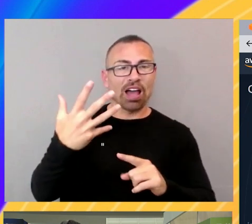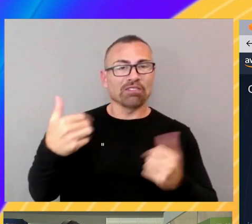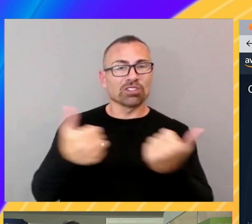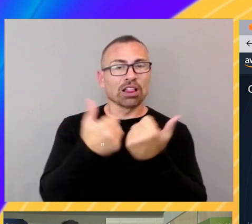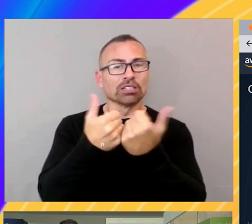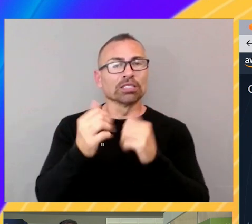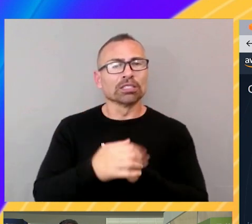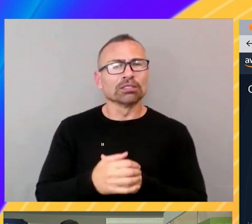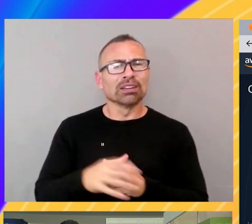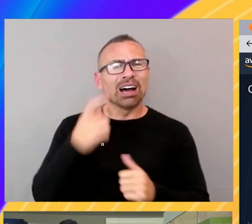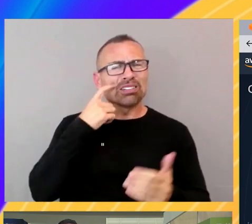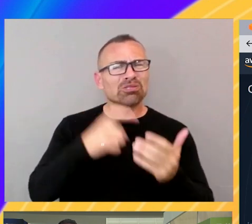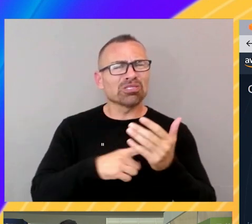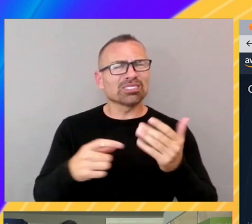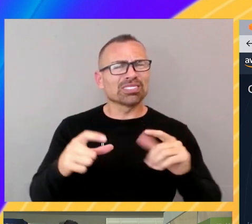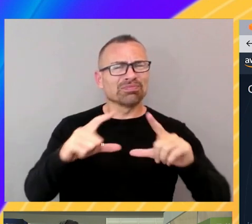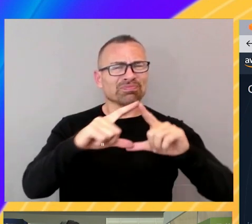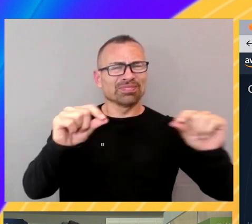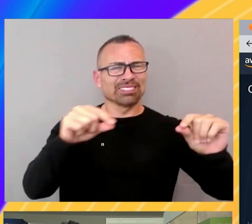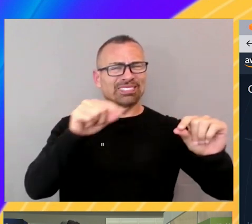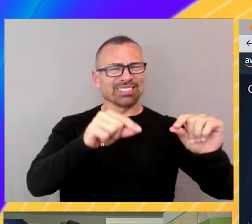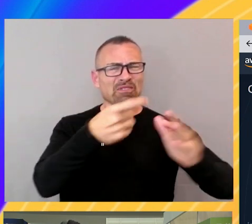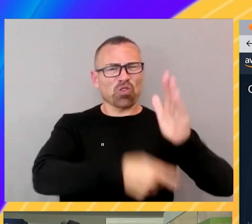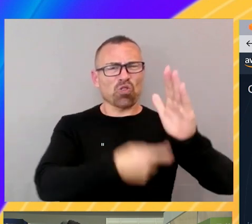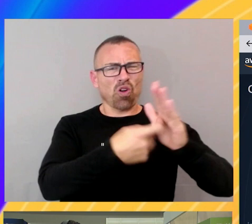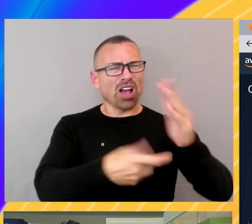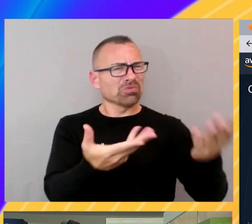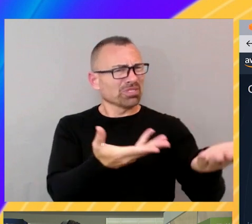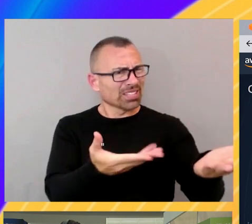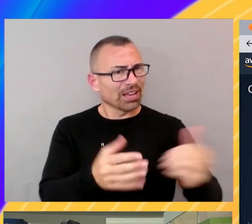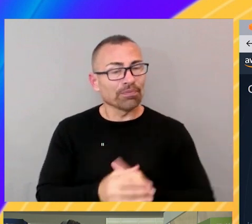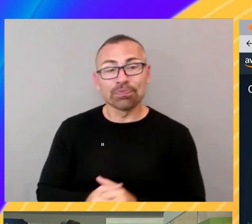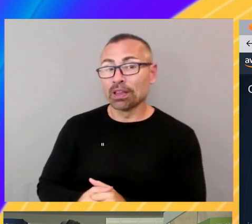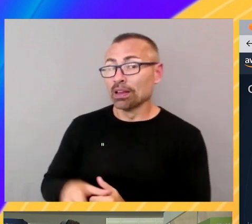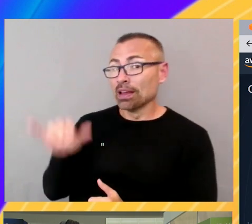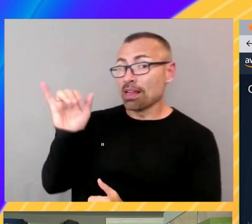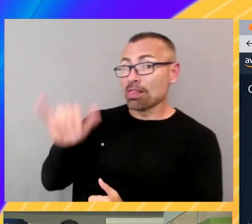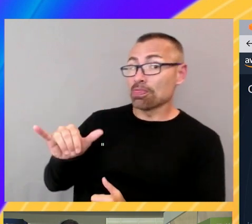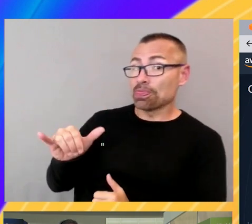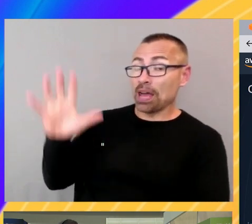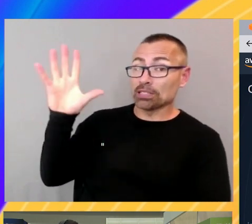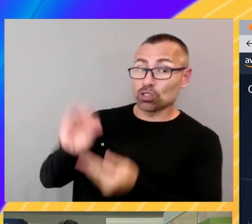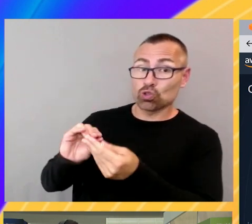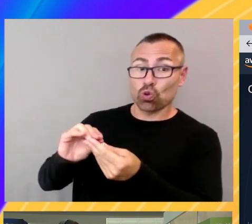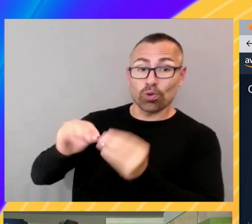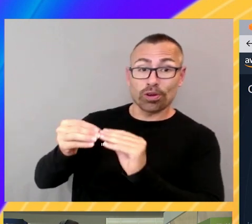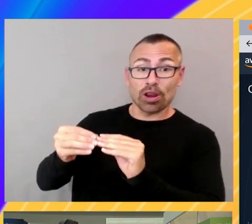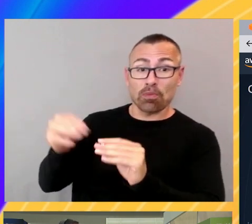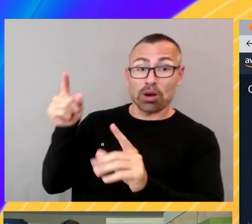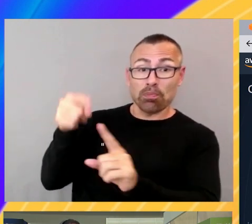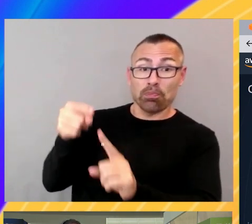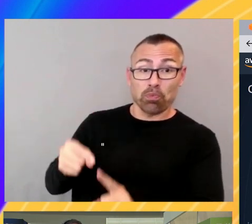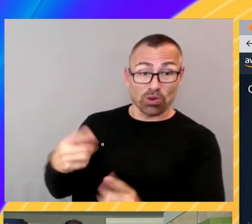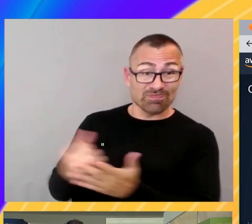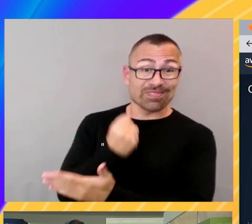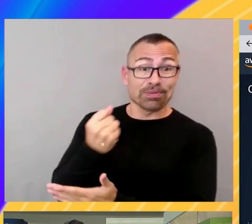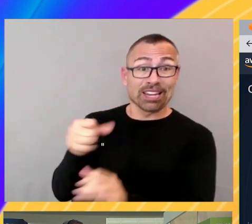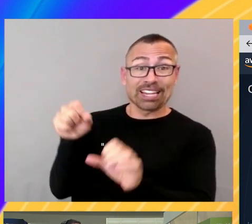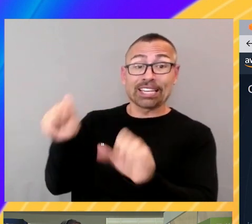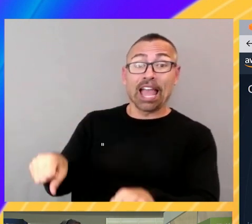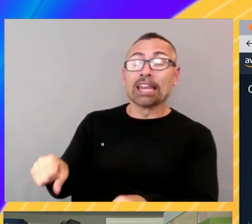can get, what the total number of points you can get if you don't use any of the clues. Any of the clues or hints? Yep. Yeah. So